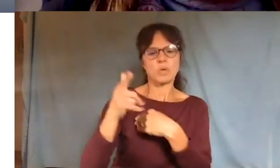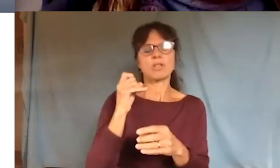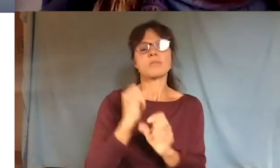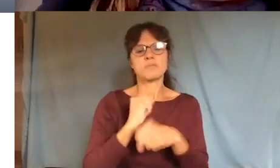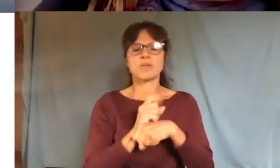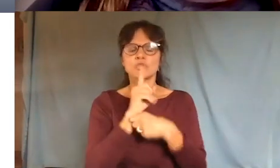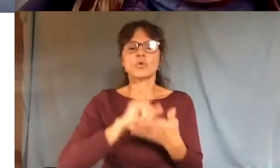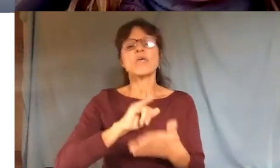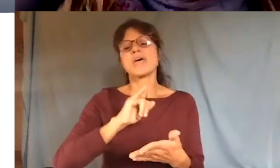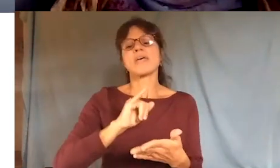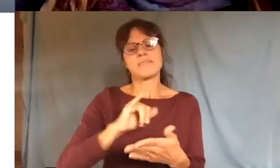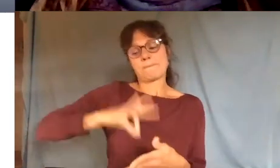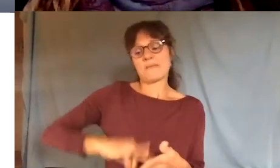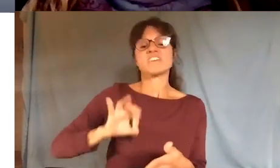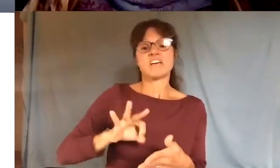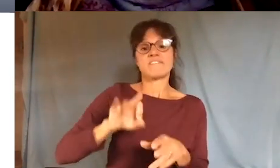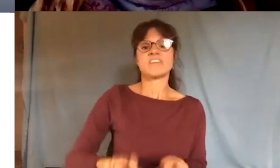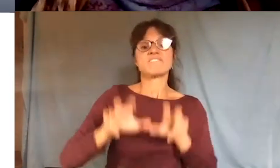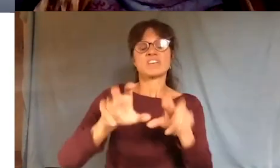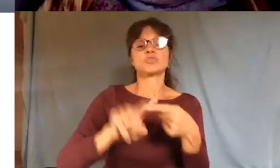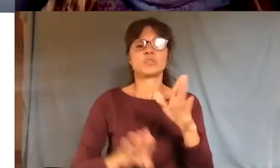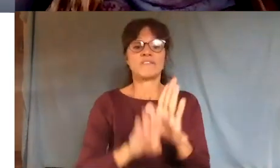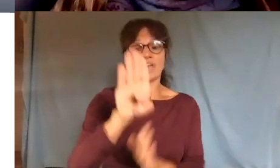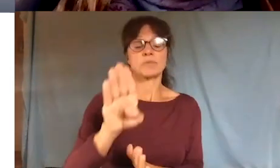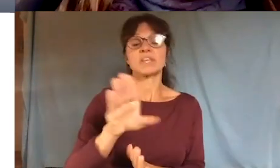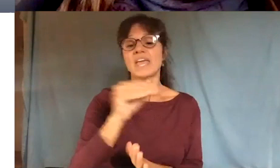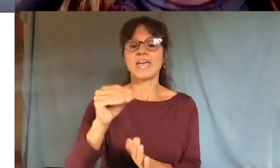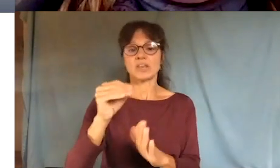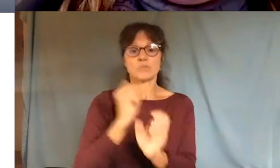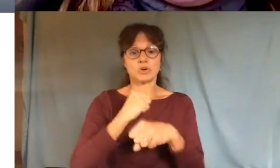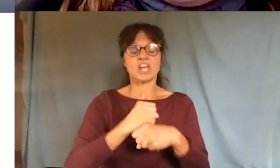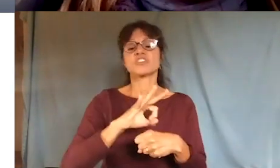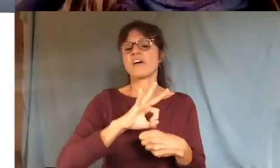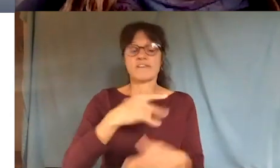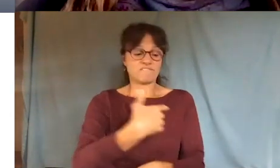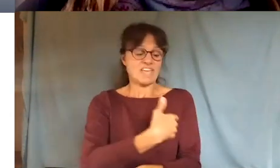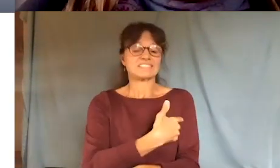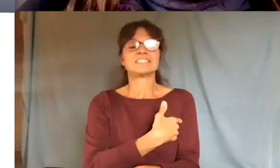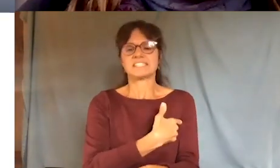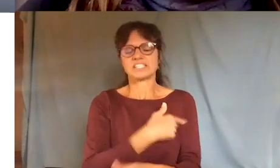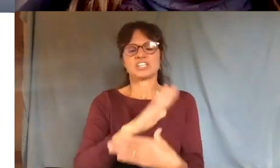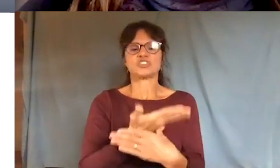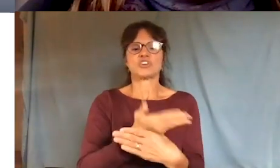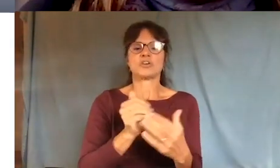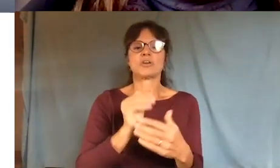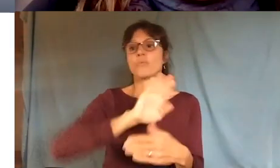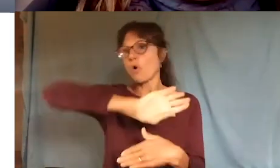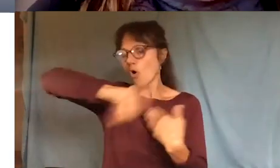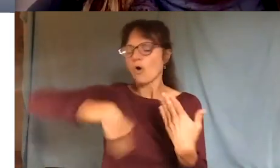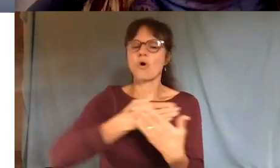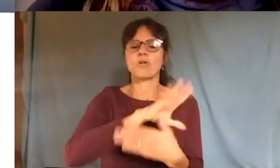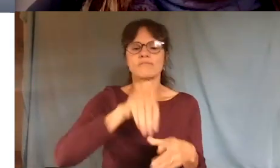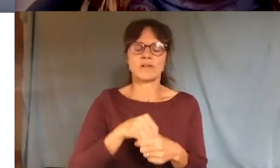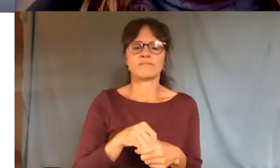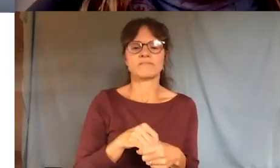that the benefit of investing into the development and the production of a vaccine is shared by all.